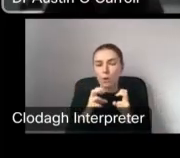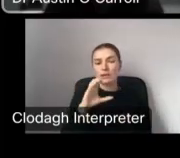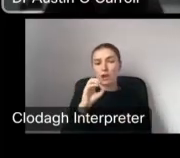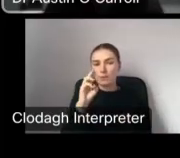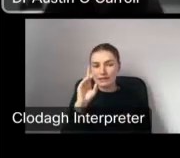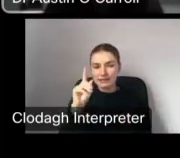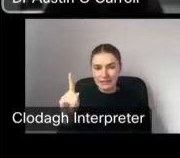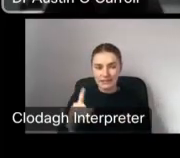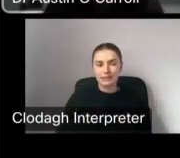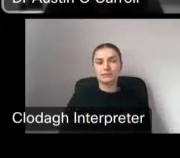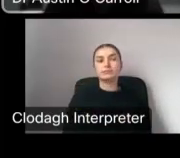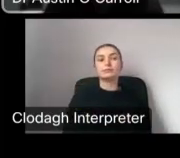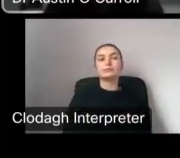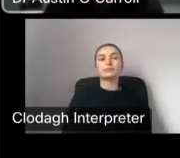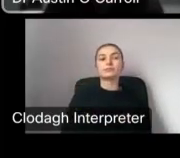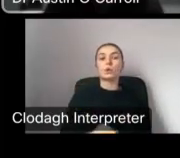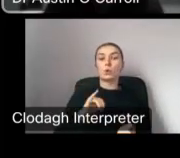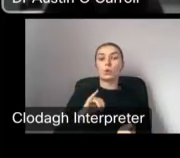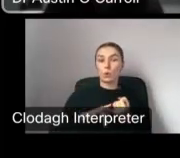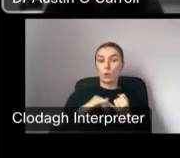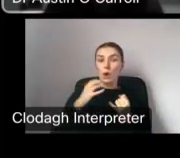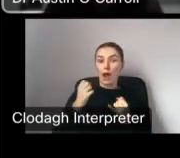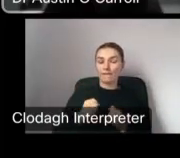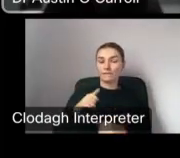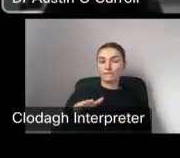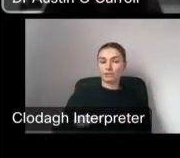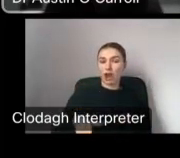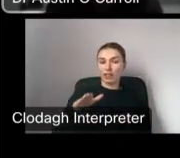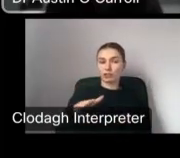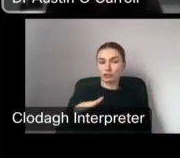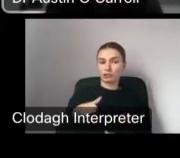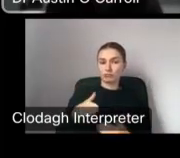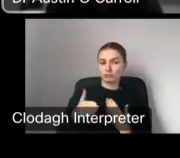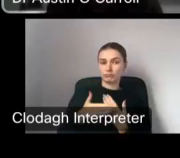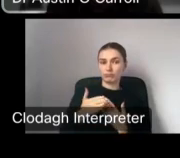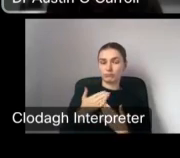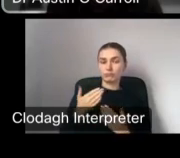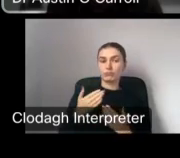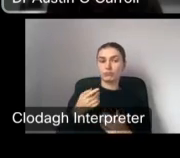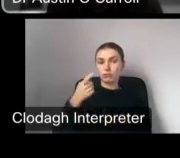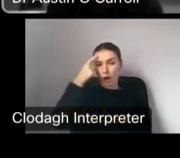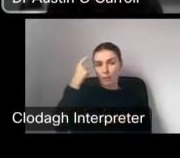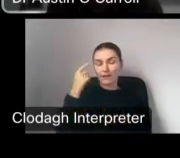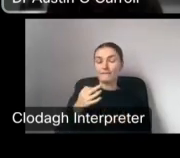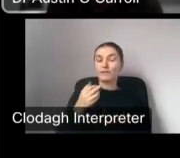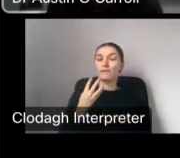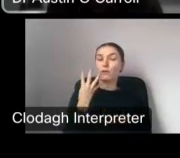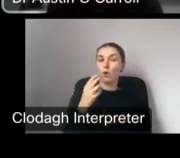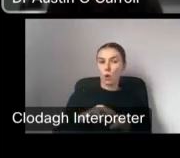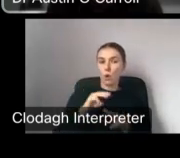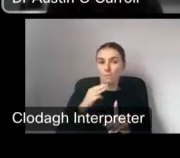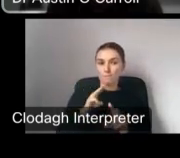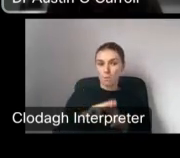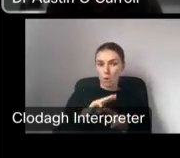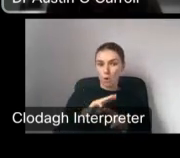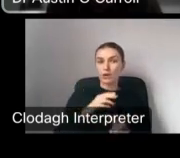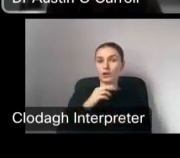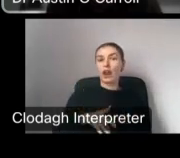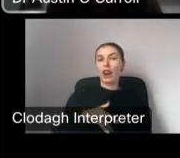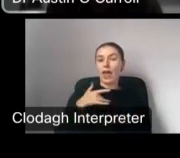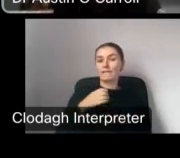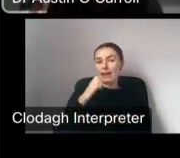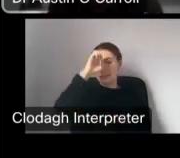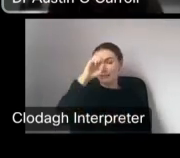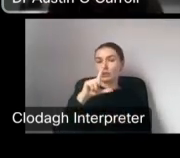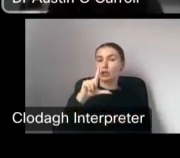Those who are exposed to childhood trauma, if you have 4 or more adverse childhood events, your life expectancy is 20 years shorter.